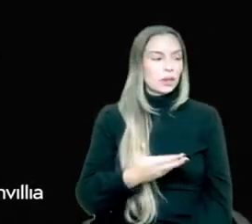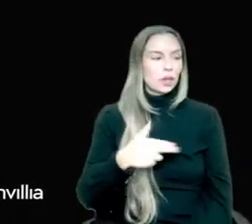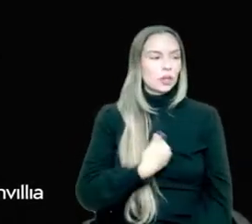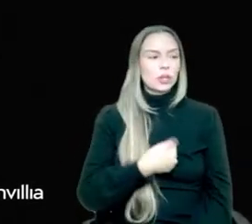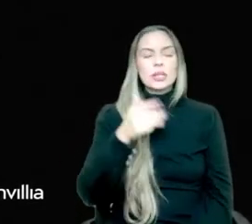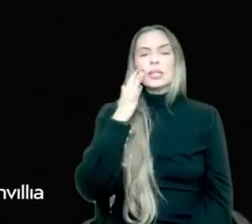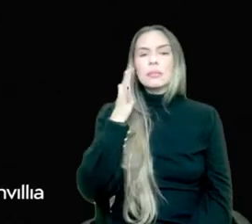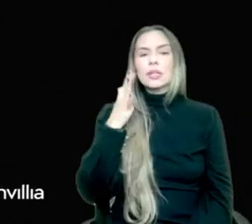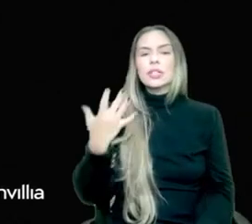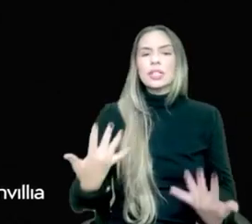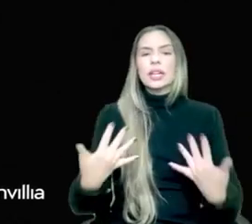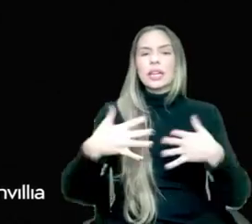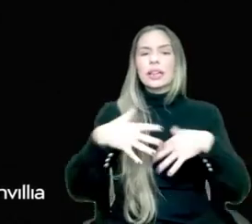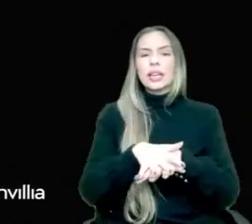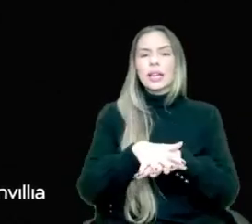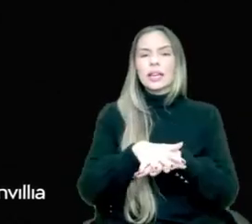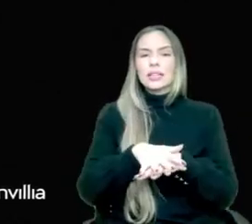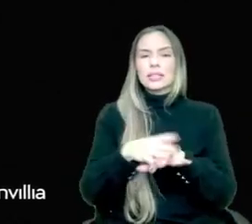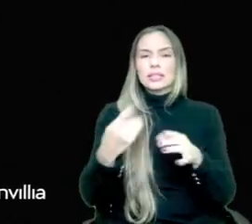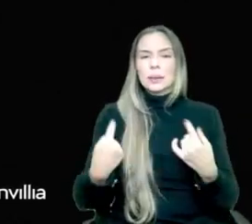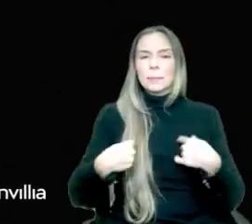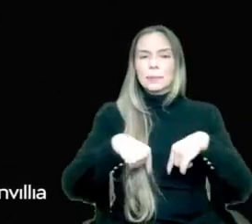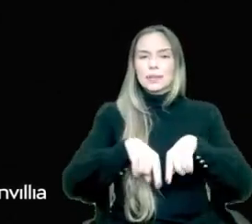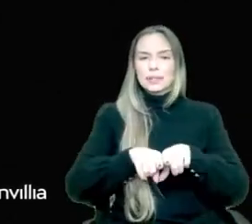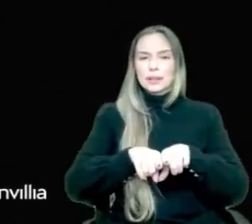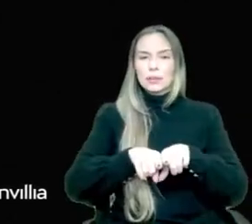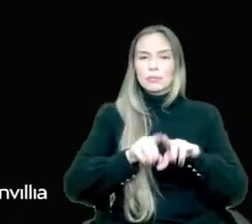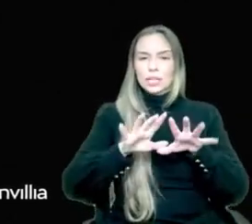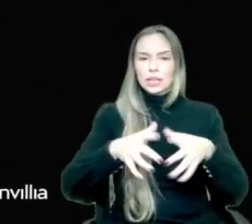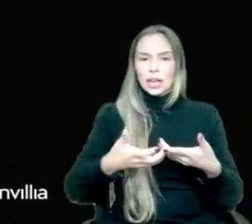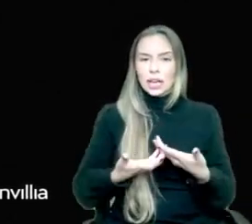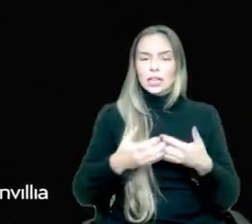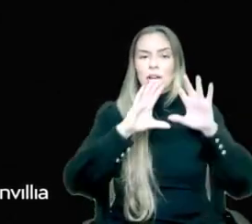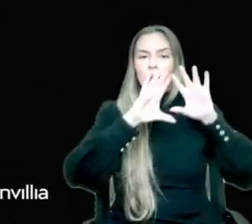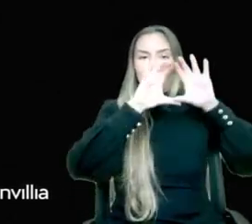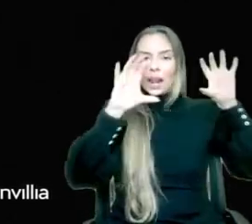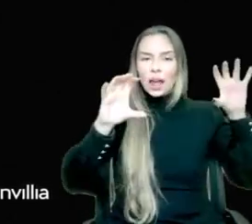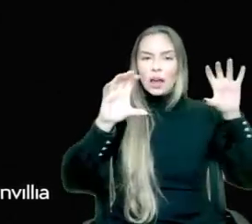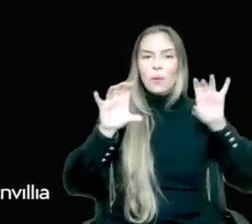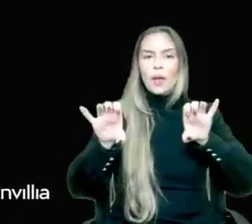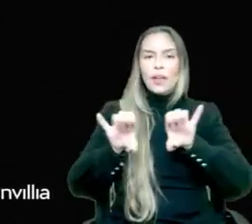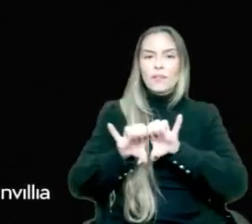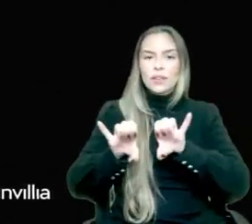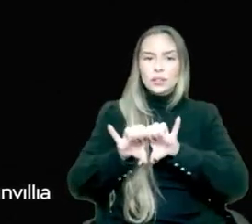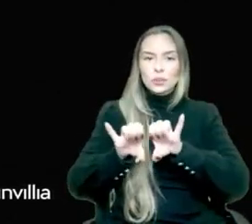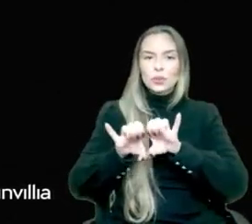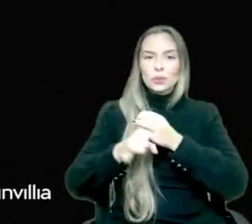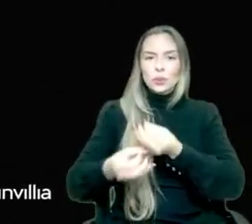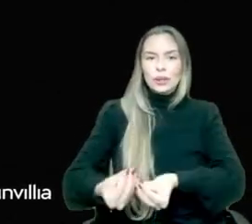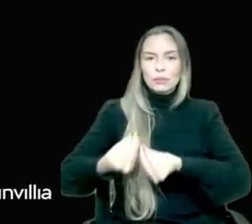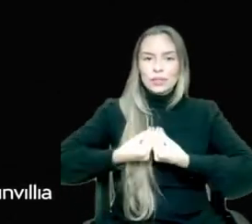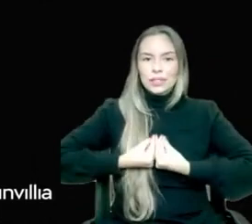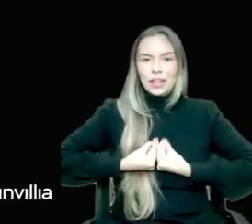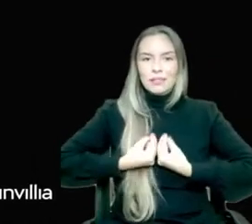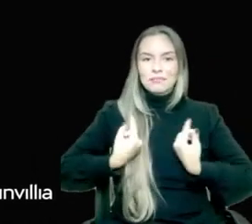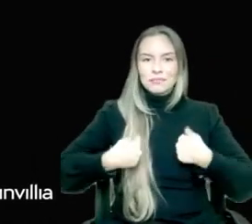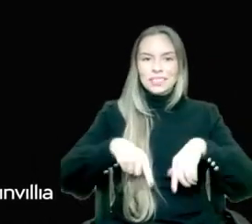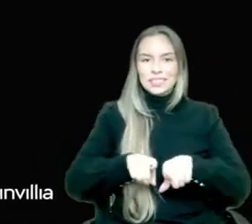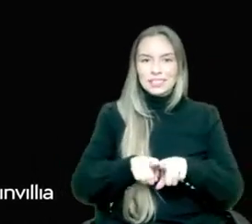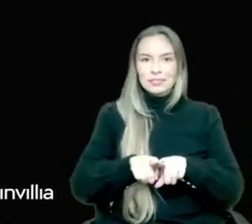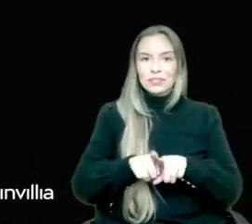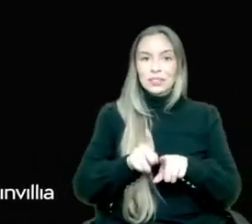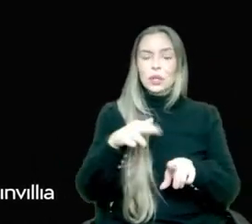partners. We think of our cloud and infrastructure providers, partners. And we think